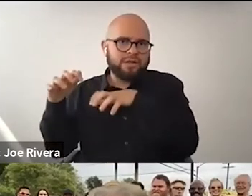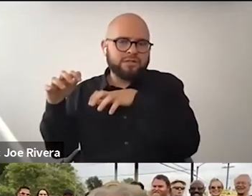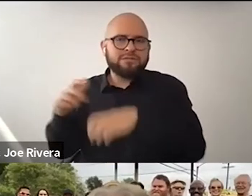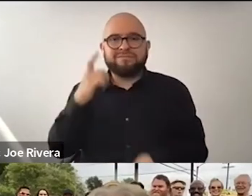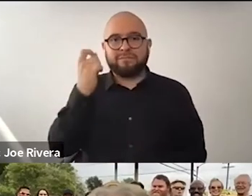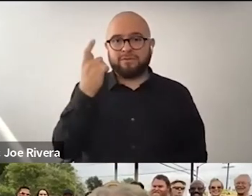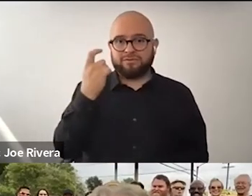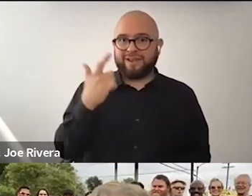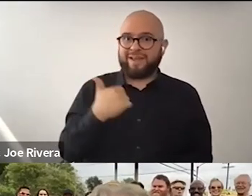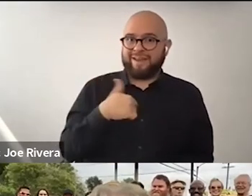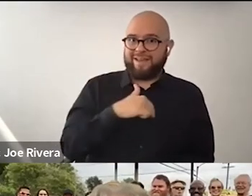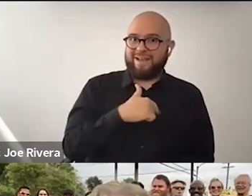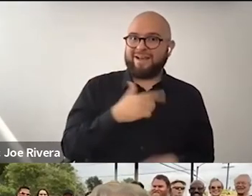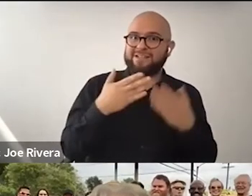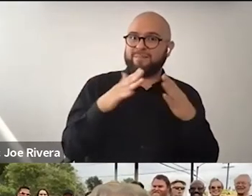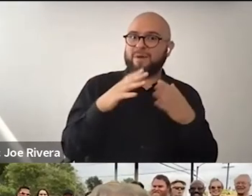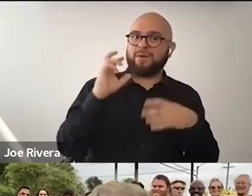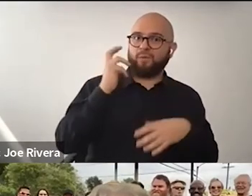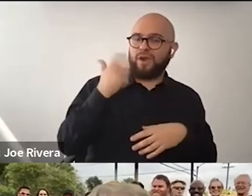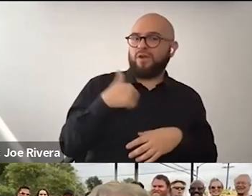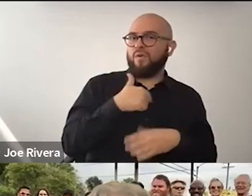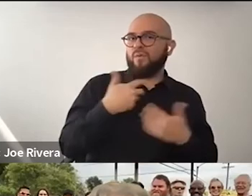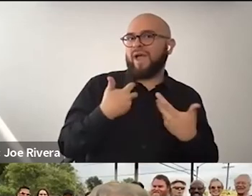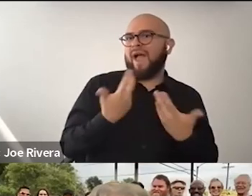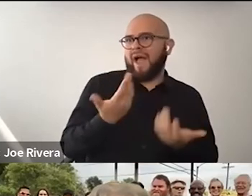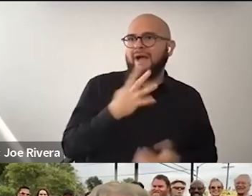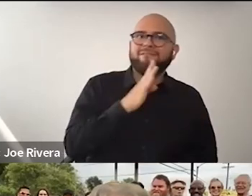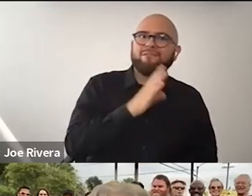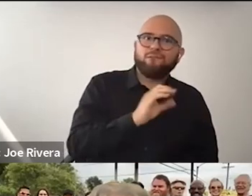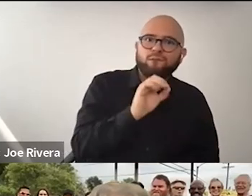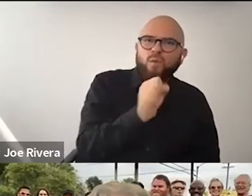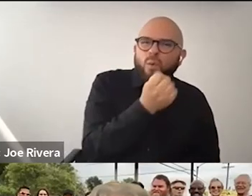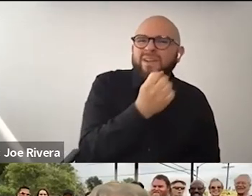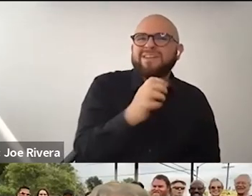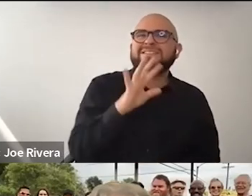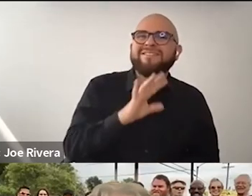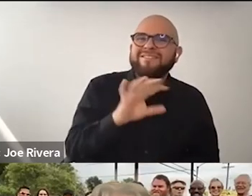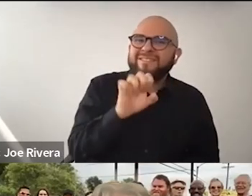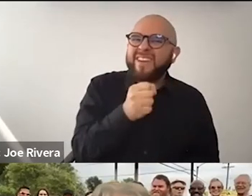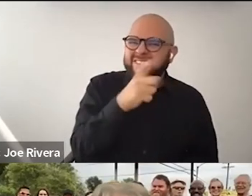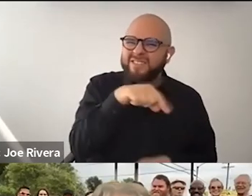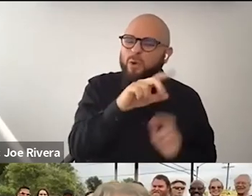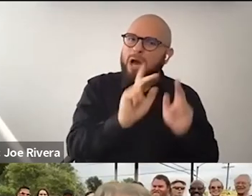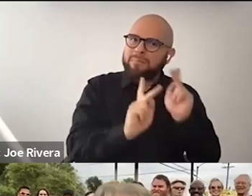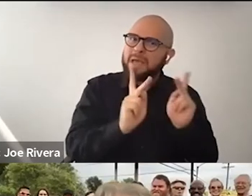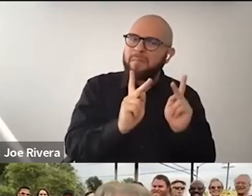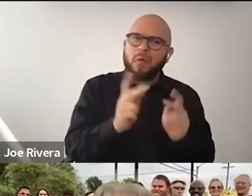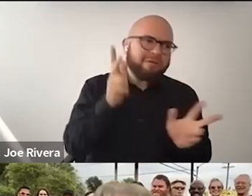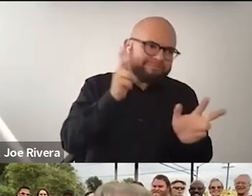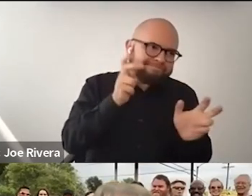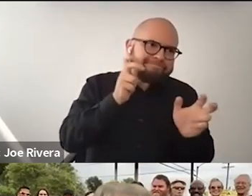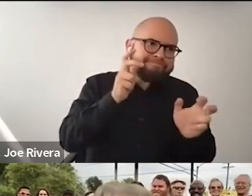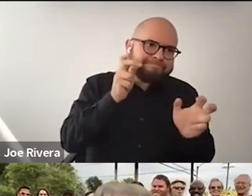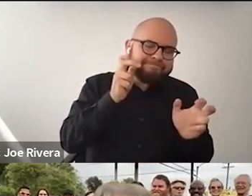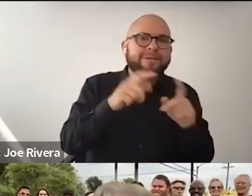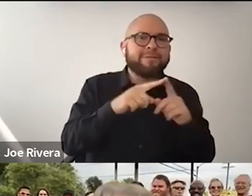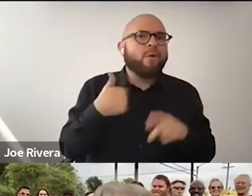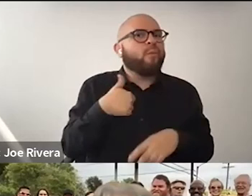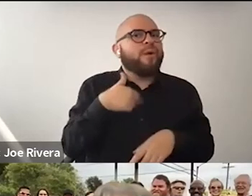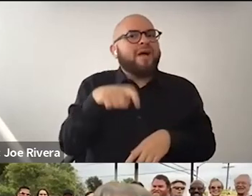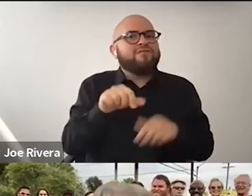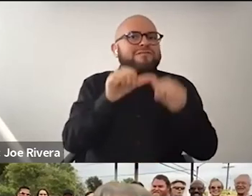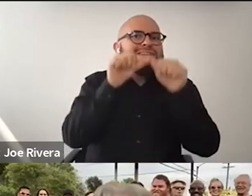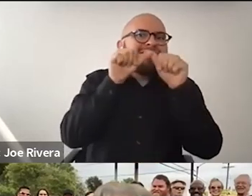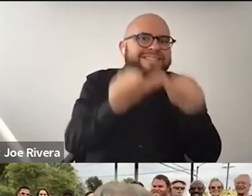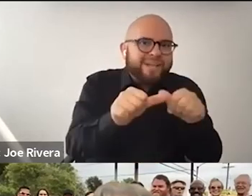and 50-year-olds as a core audience, but eventually we're still need to going to grow. And we are starting to lose that because we